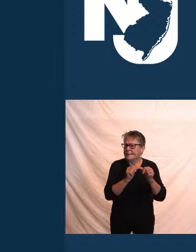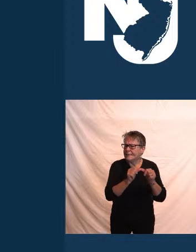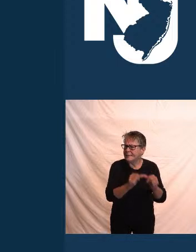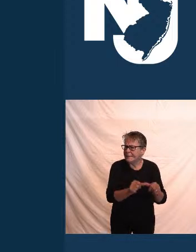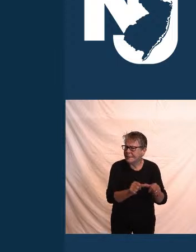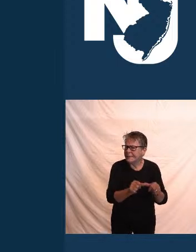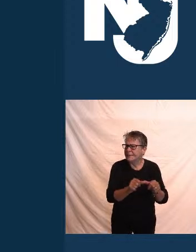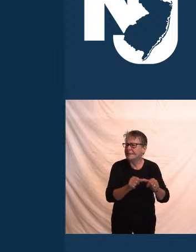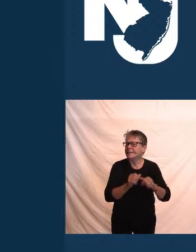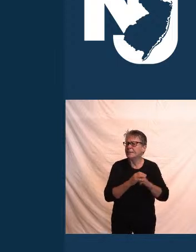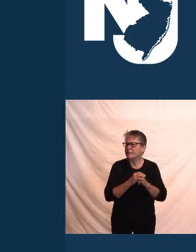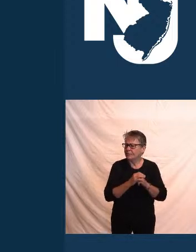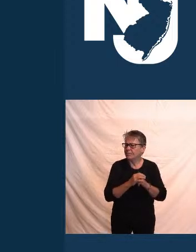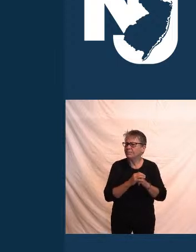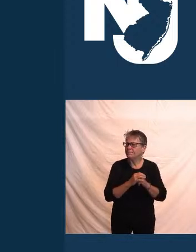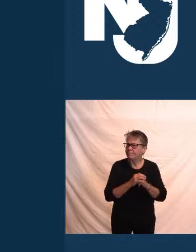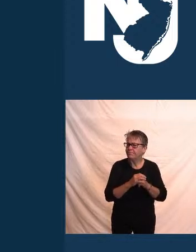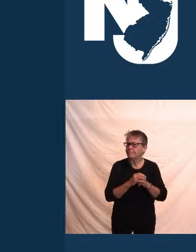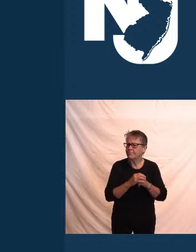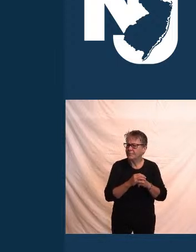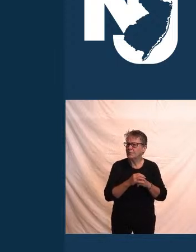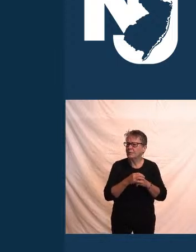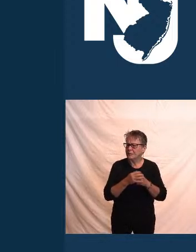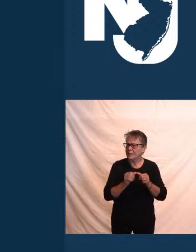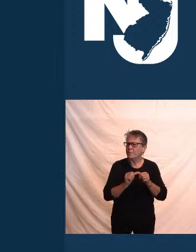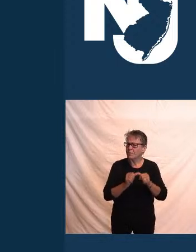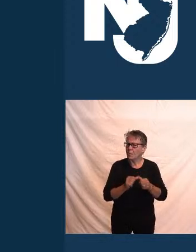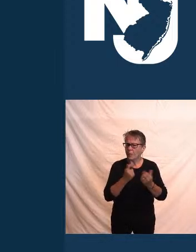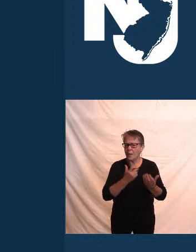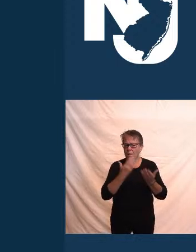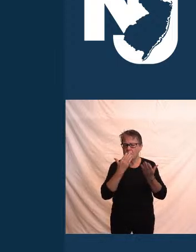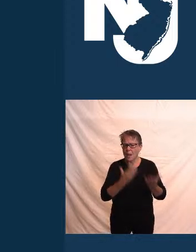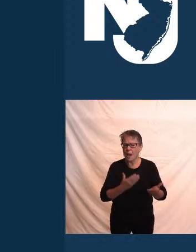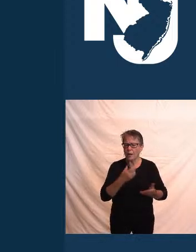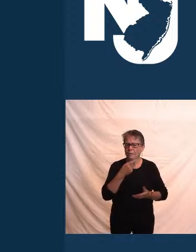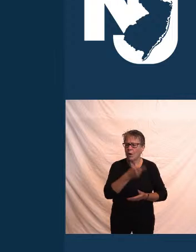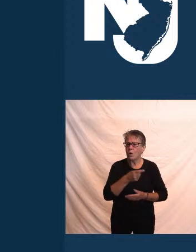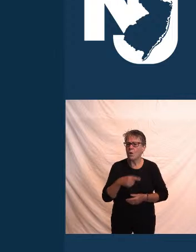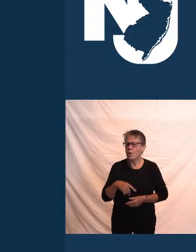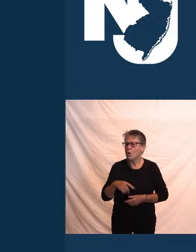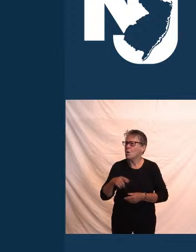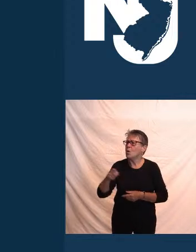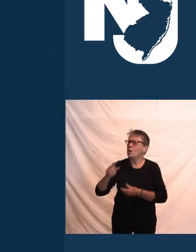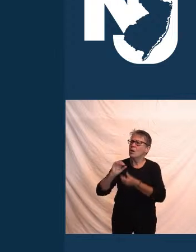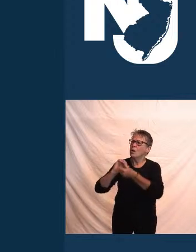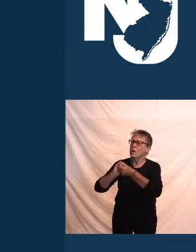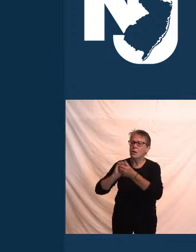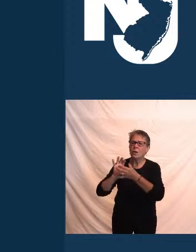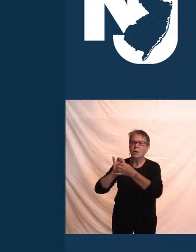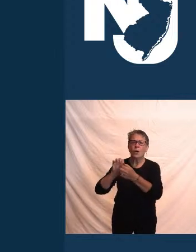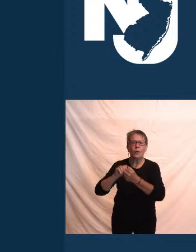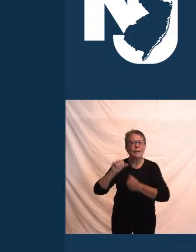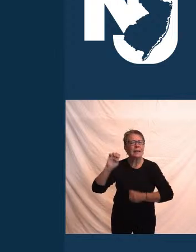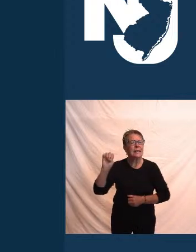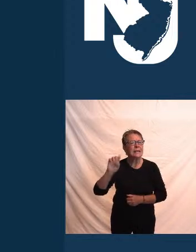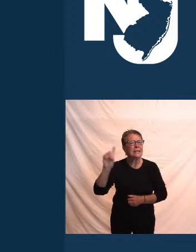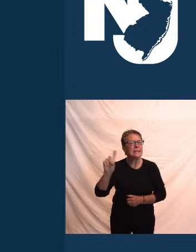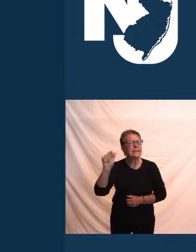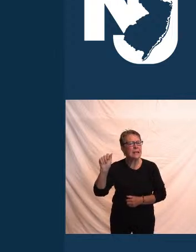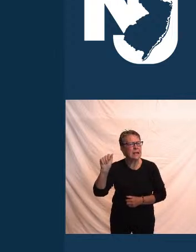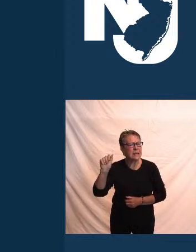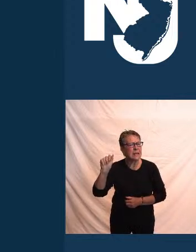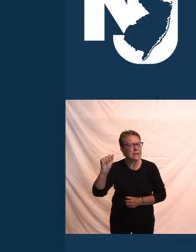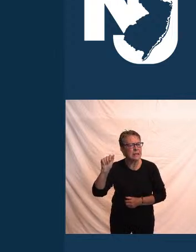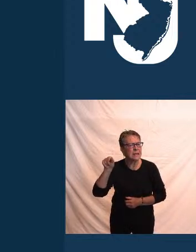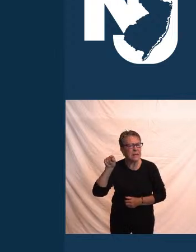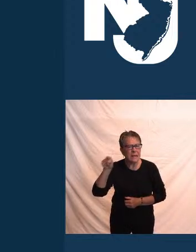he continued to educate. Thankfully, Chuck found a partner in the New Jersey Economic Development Authority, and the grant he received